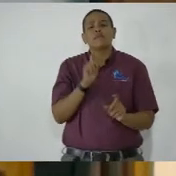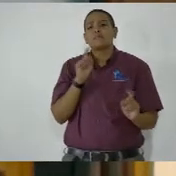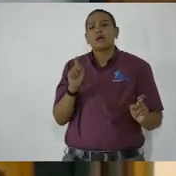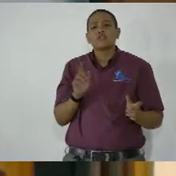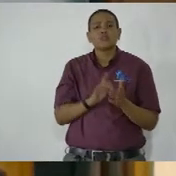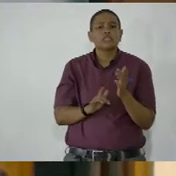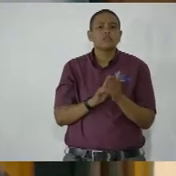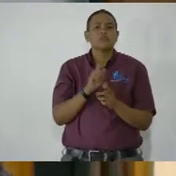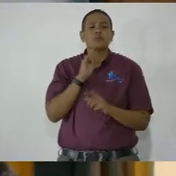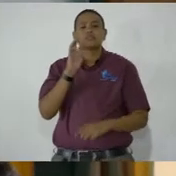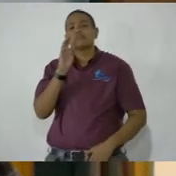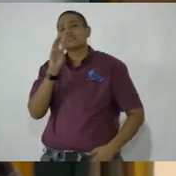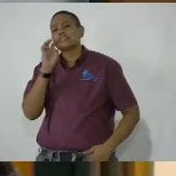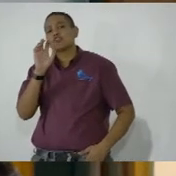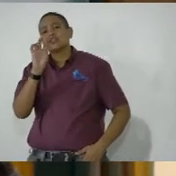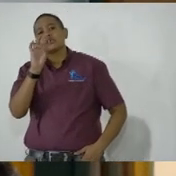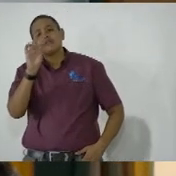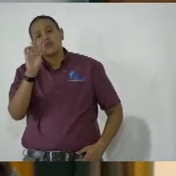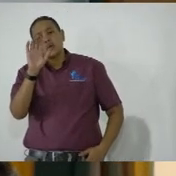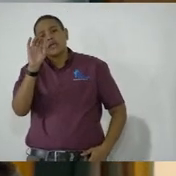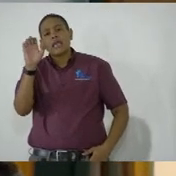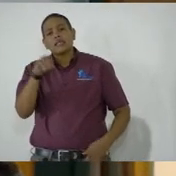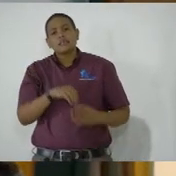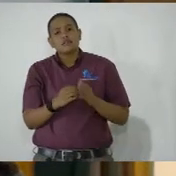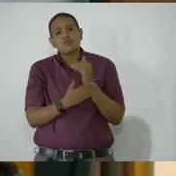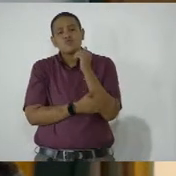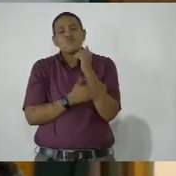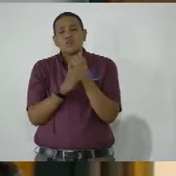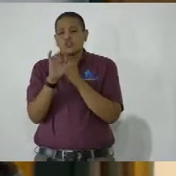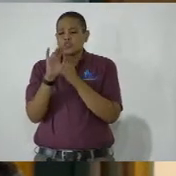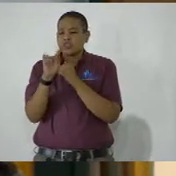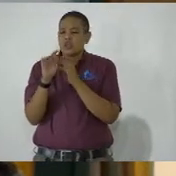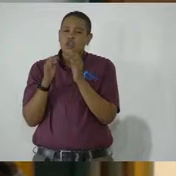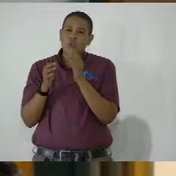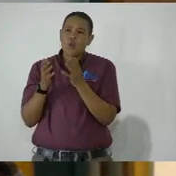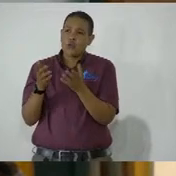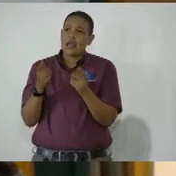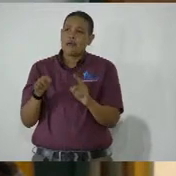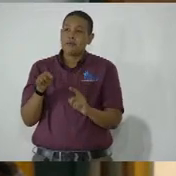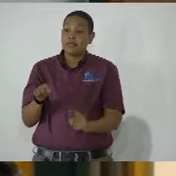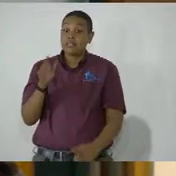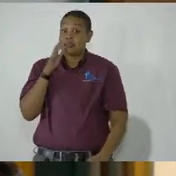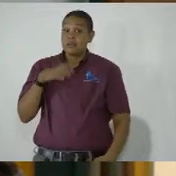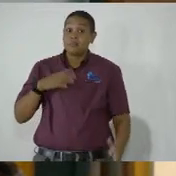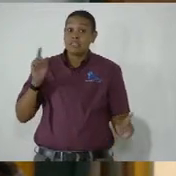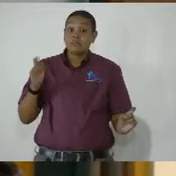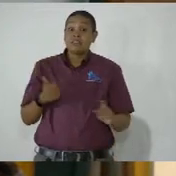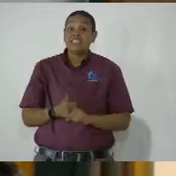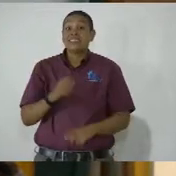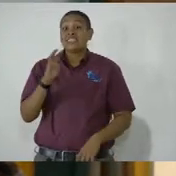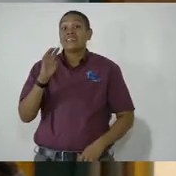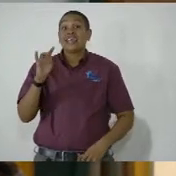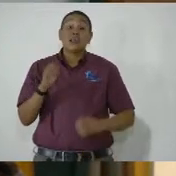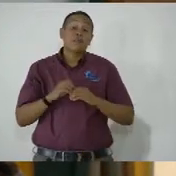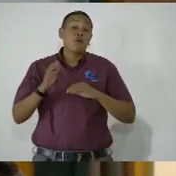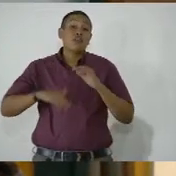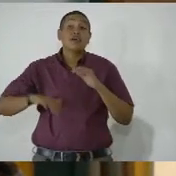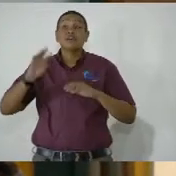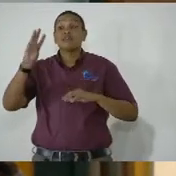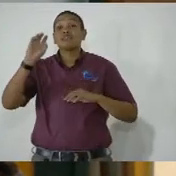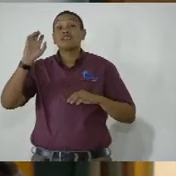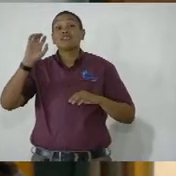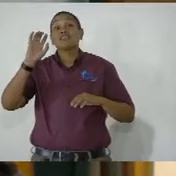of 672 cases in the rural circuit courts. This, Madam Speaker, 68 more than the 604